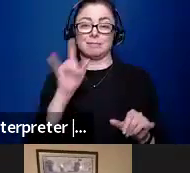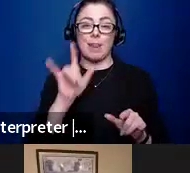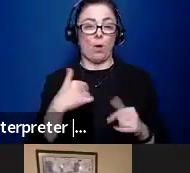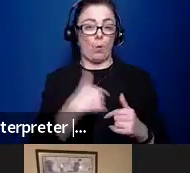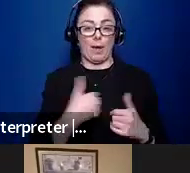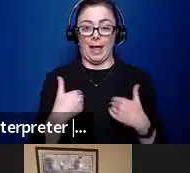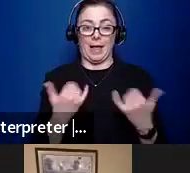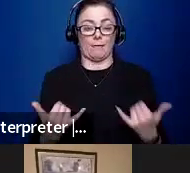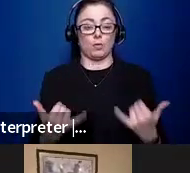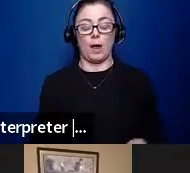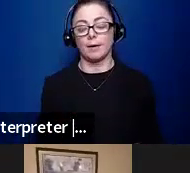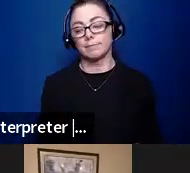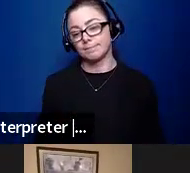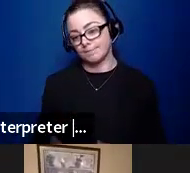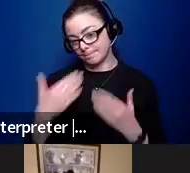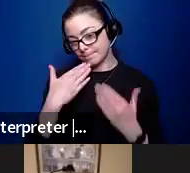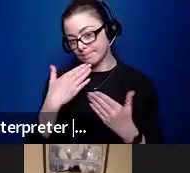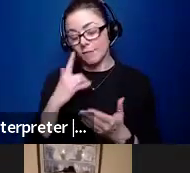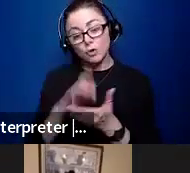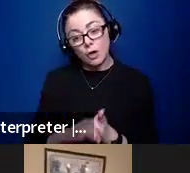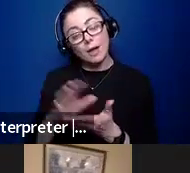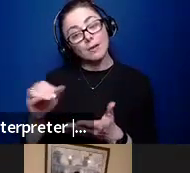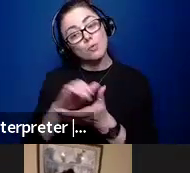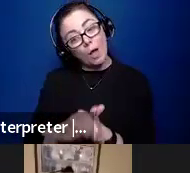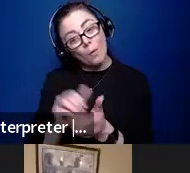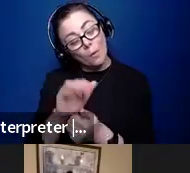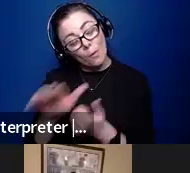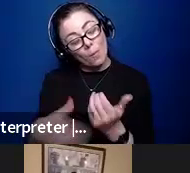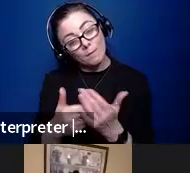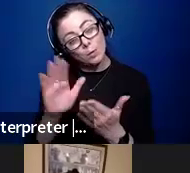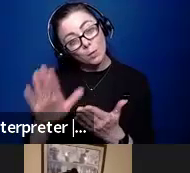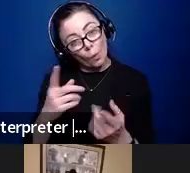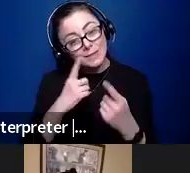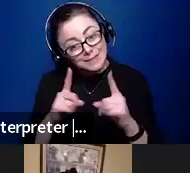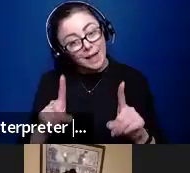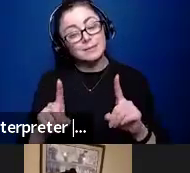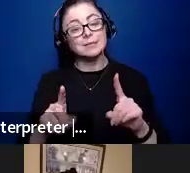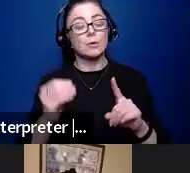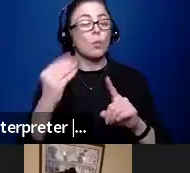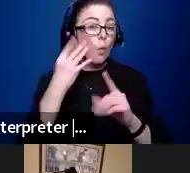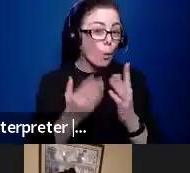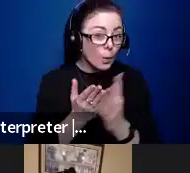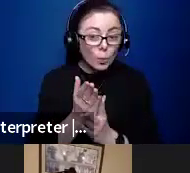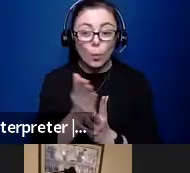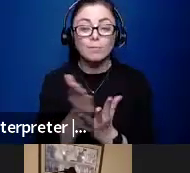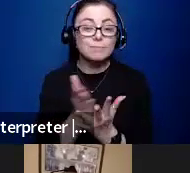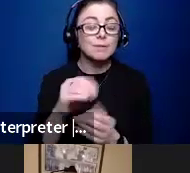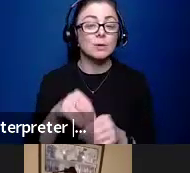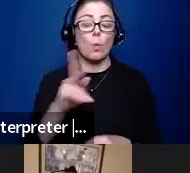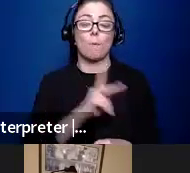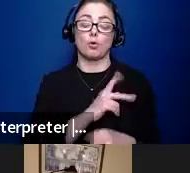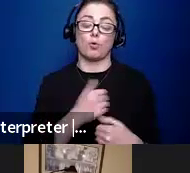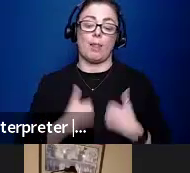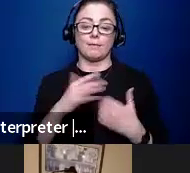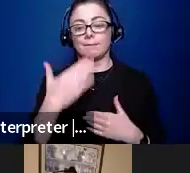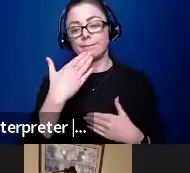Thank you, Sarah, for sharing, and congratulations on all of your amazing successes and going through all of that in your own life. So thank you for coming